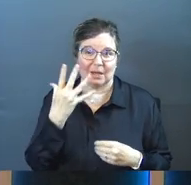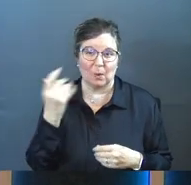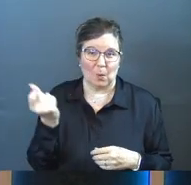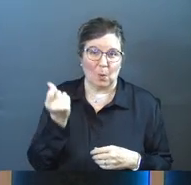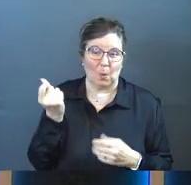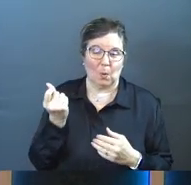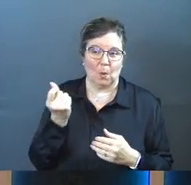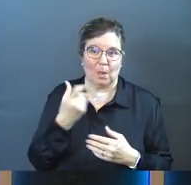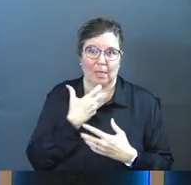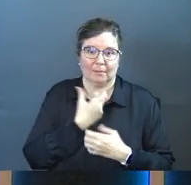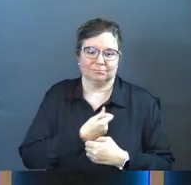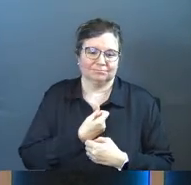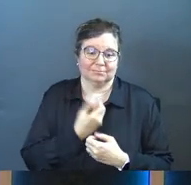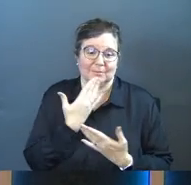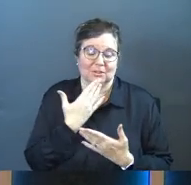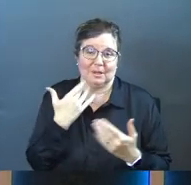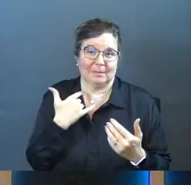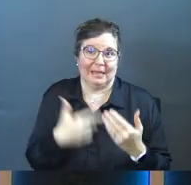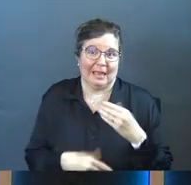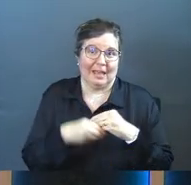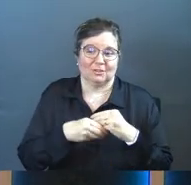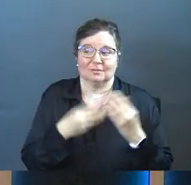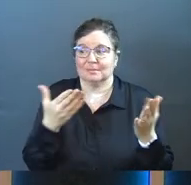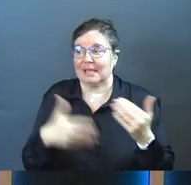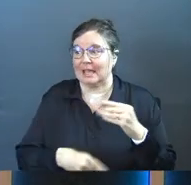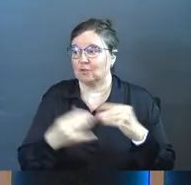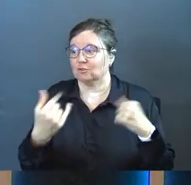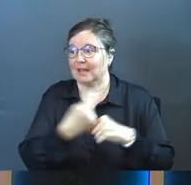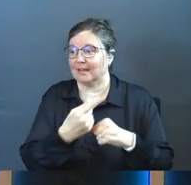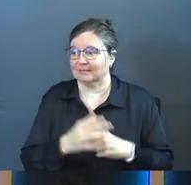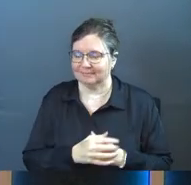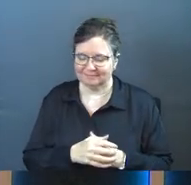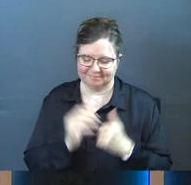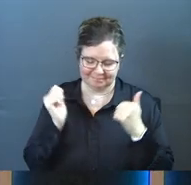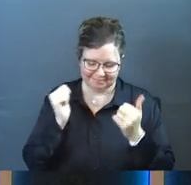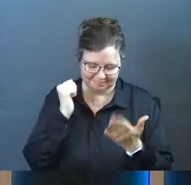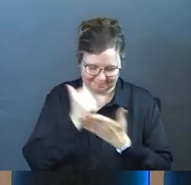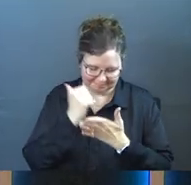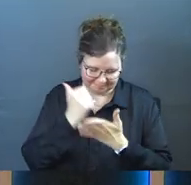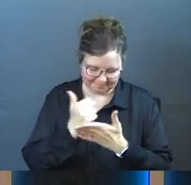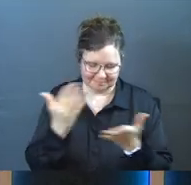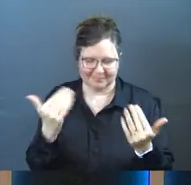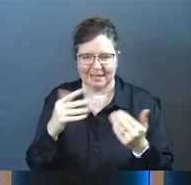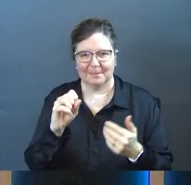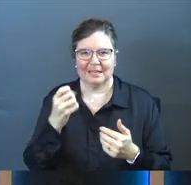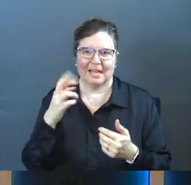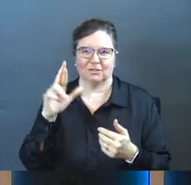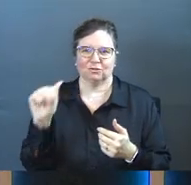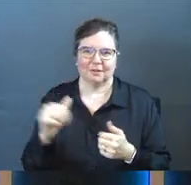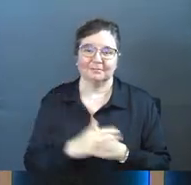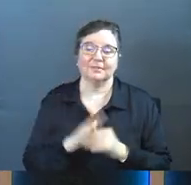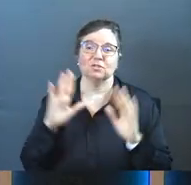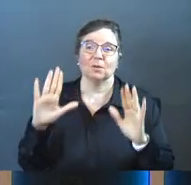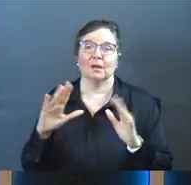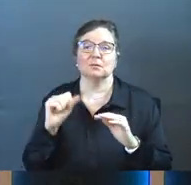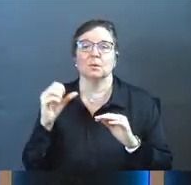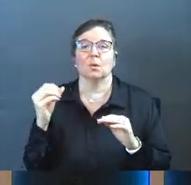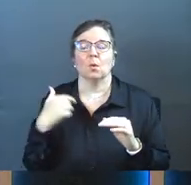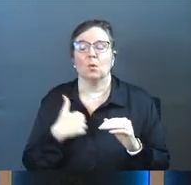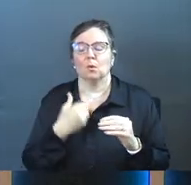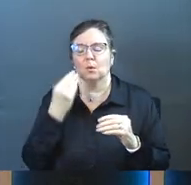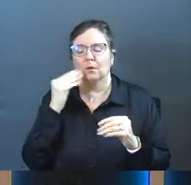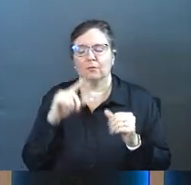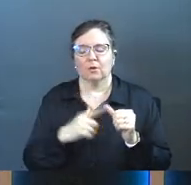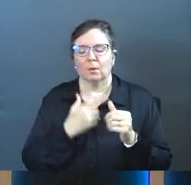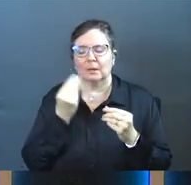hold back. I just appreciate you being extra. Would you be extra today? Amen. Amen. Let's be extra. It's great.